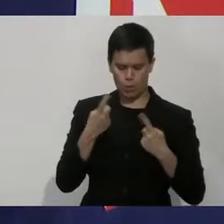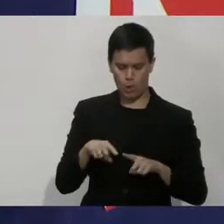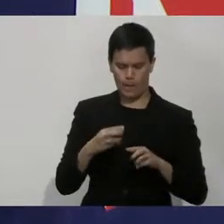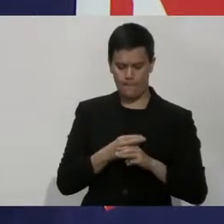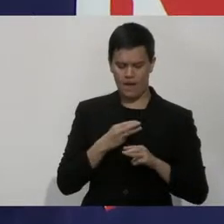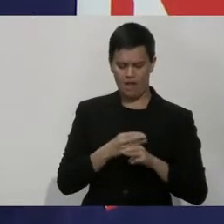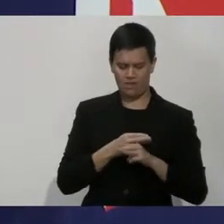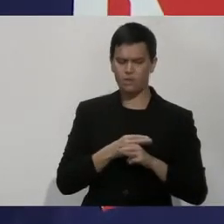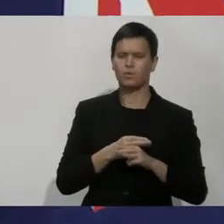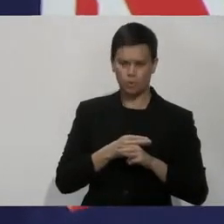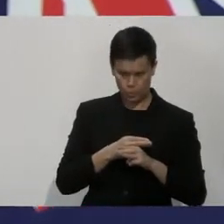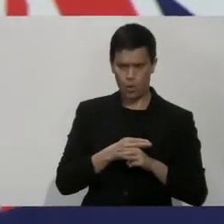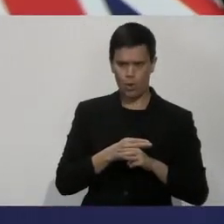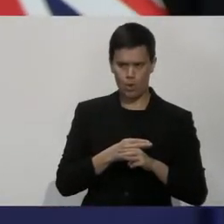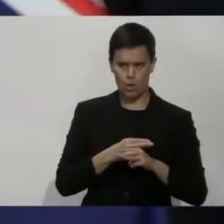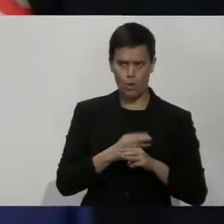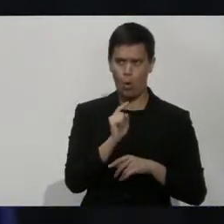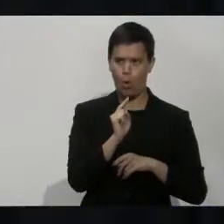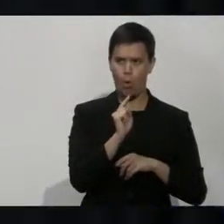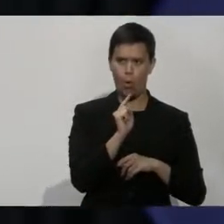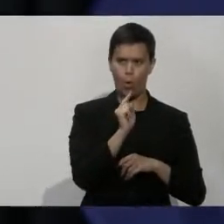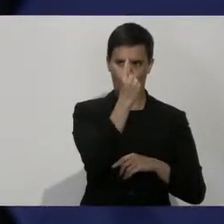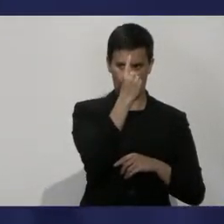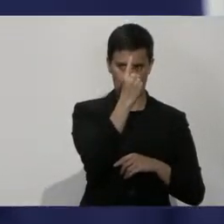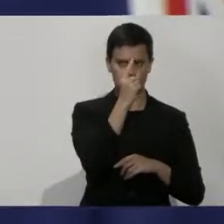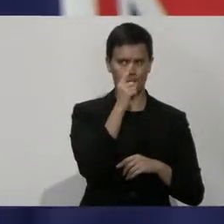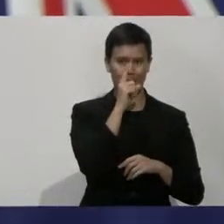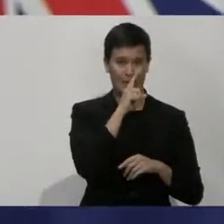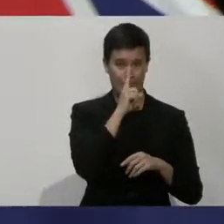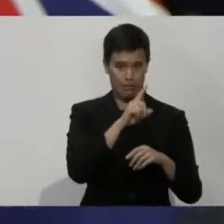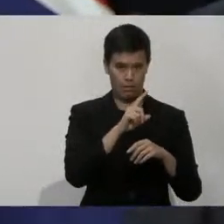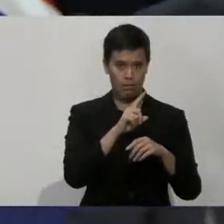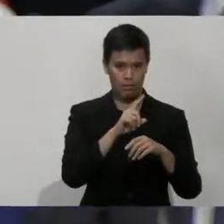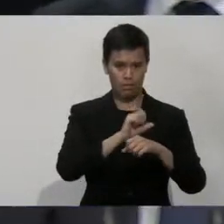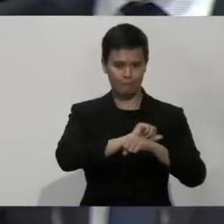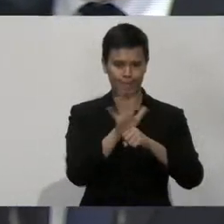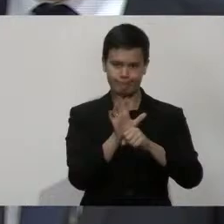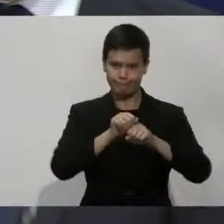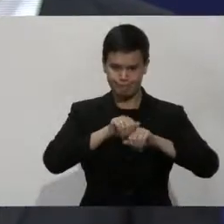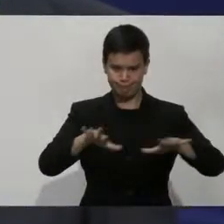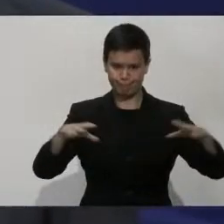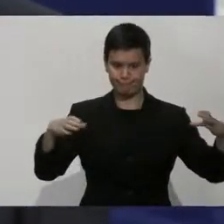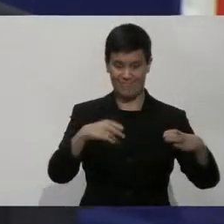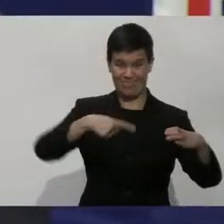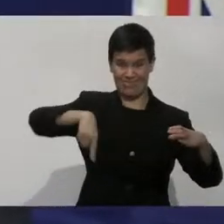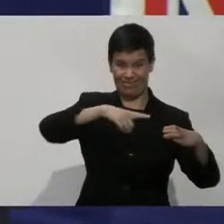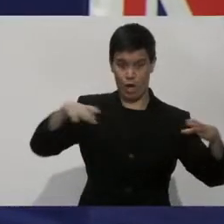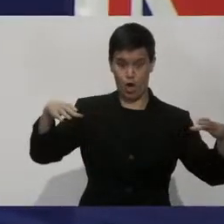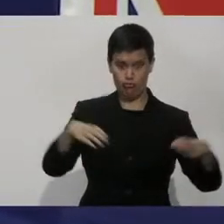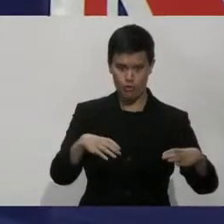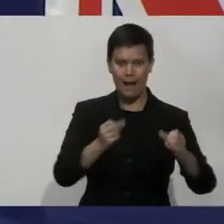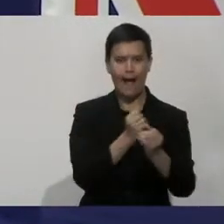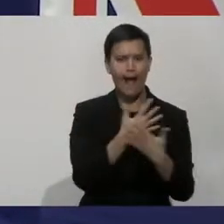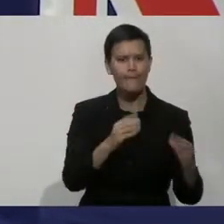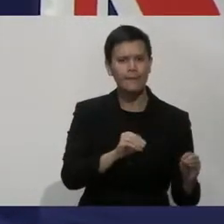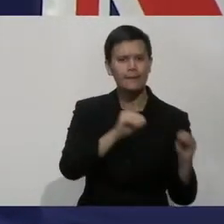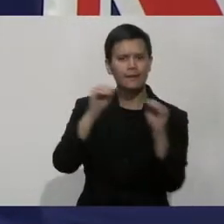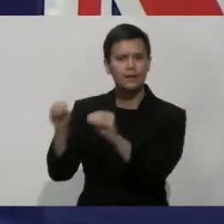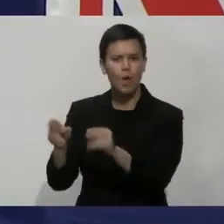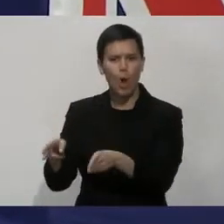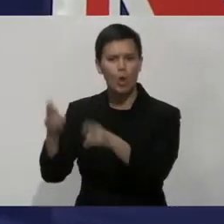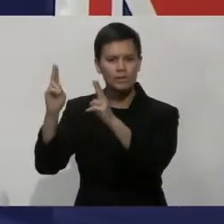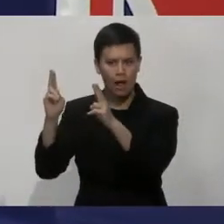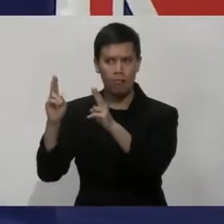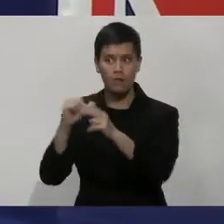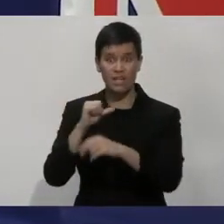breakdown of the number of people from the latest cluster who are in that managed quarantine facility, and whether or not there are any who are elsewhere